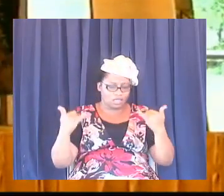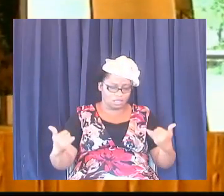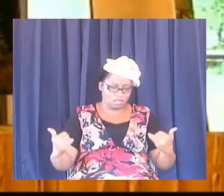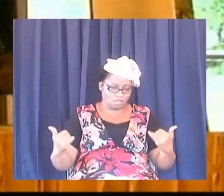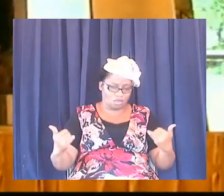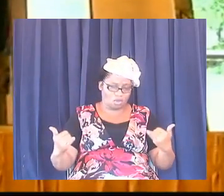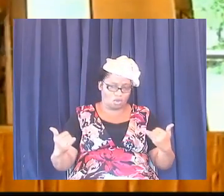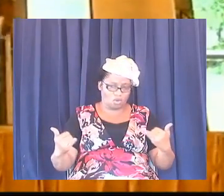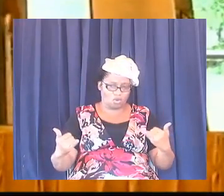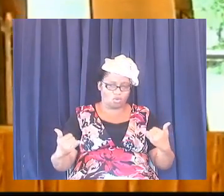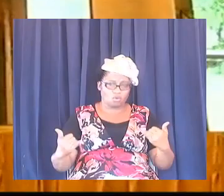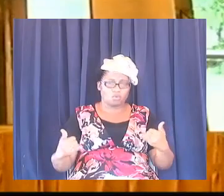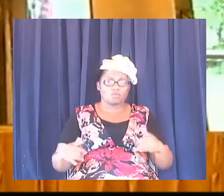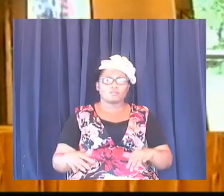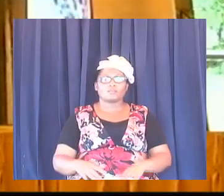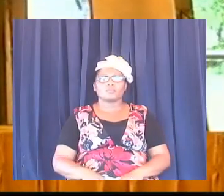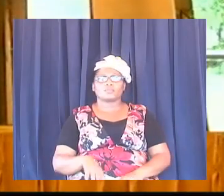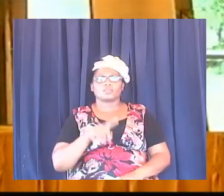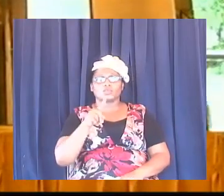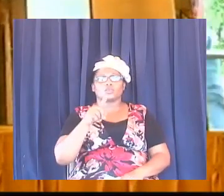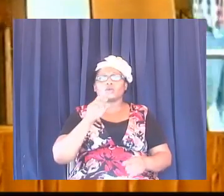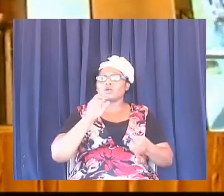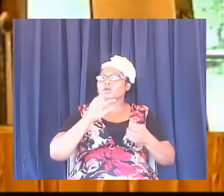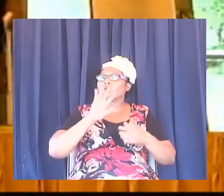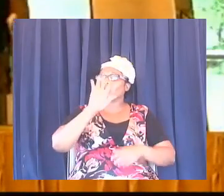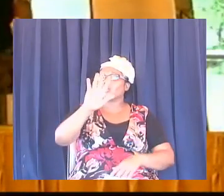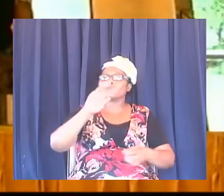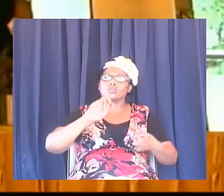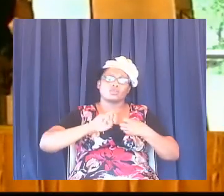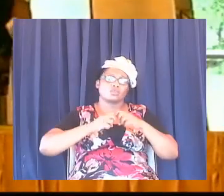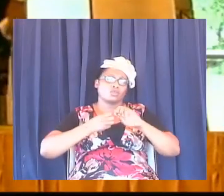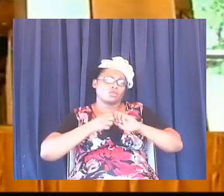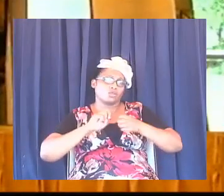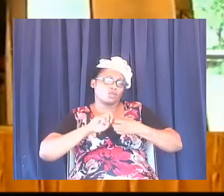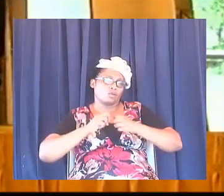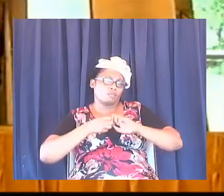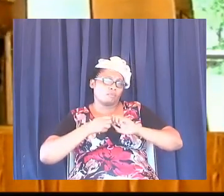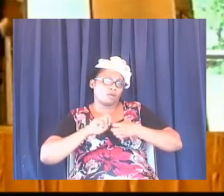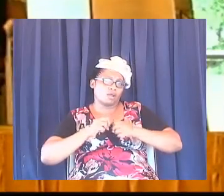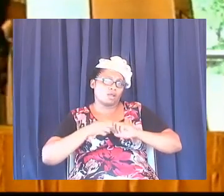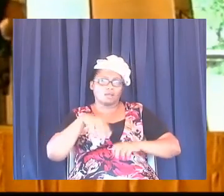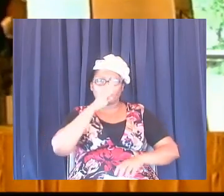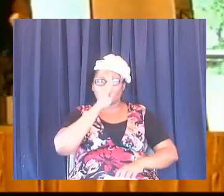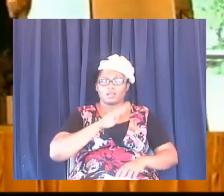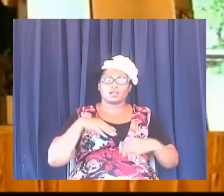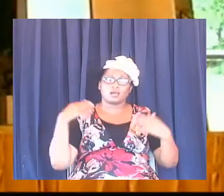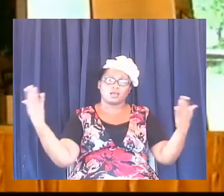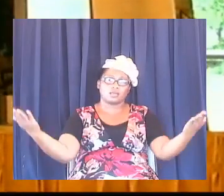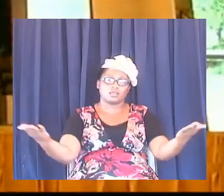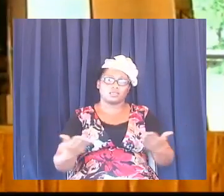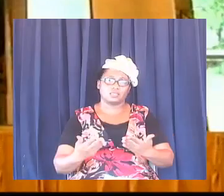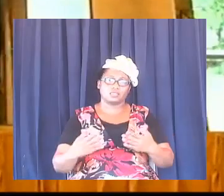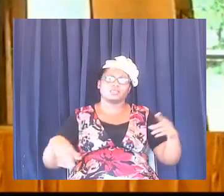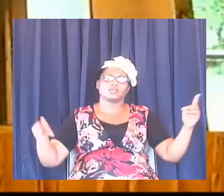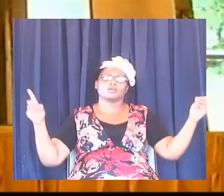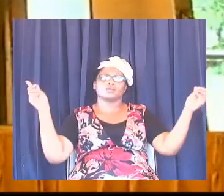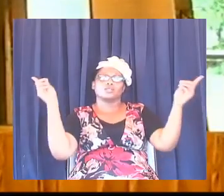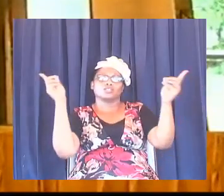here. Your situation, your circumstances, God is here to meet your